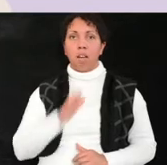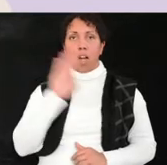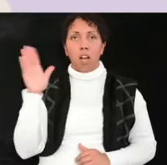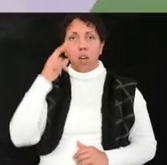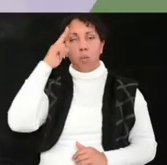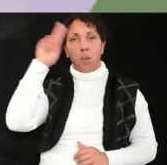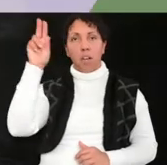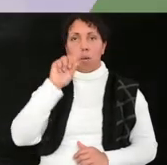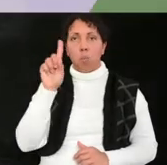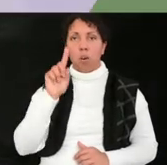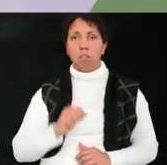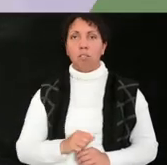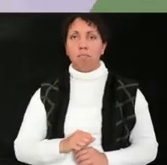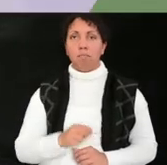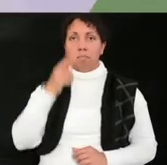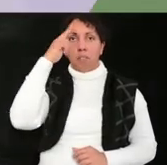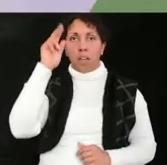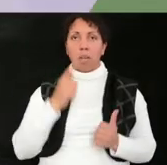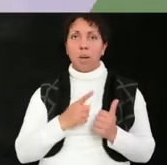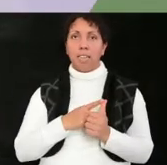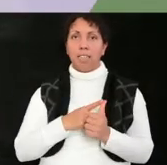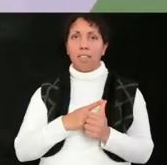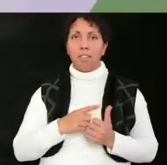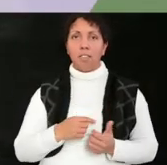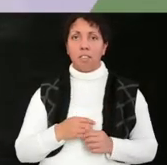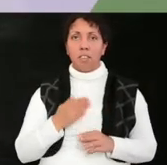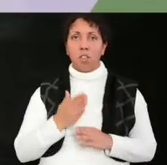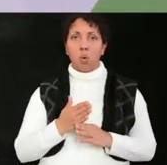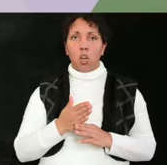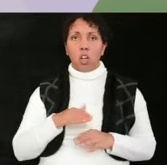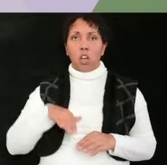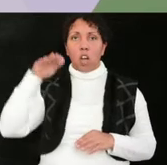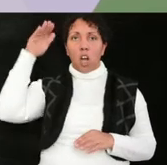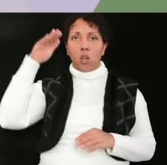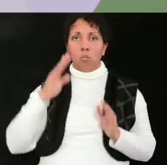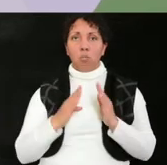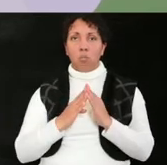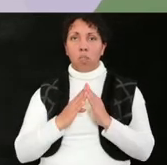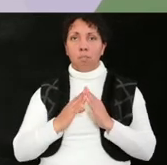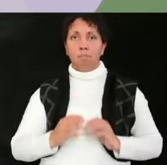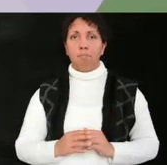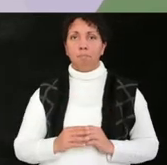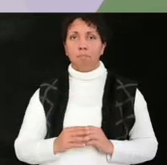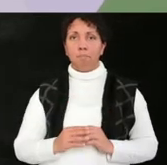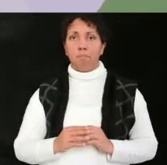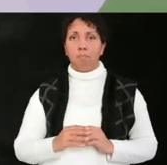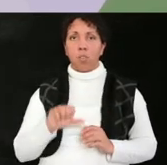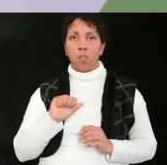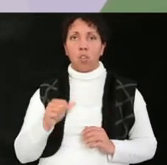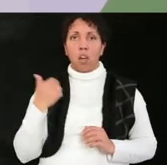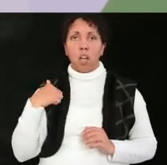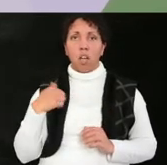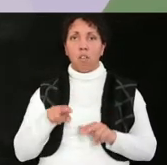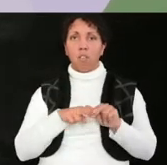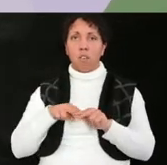do. Hello, my name is Anita. I work in a children's home, looking after children who can't live with their